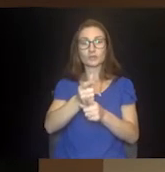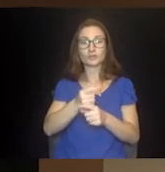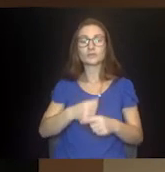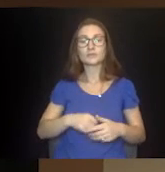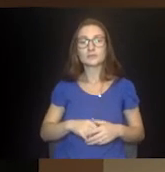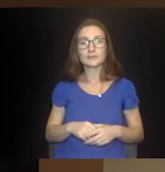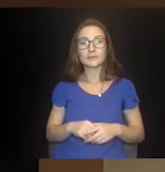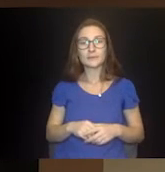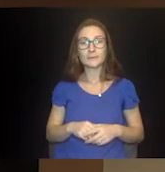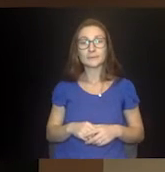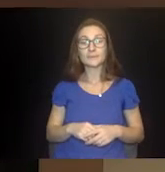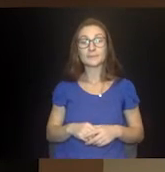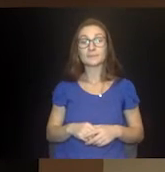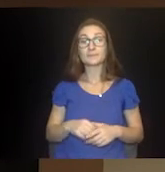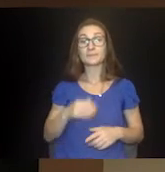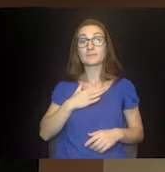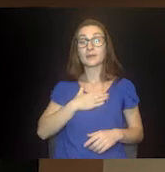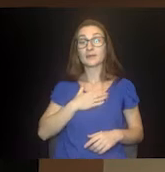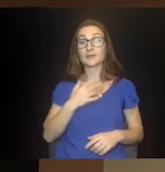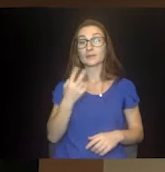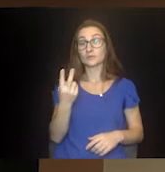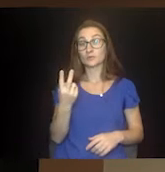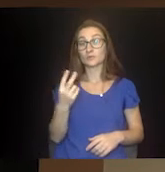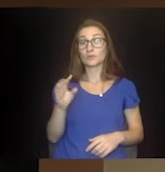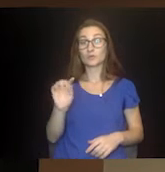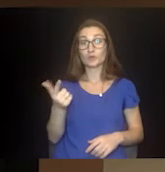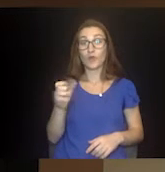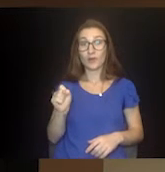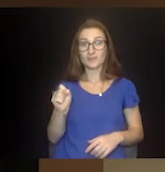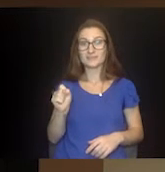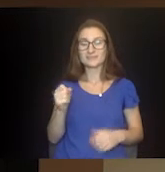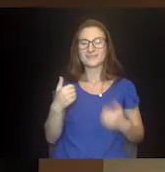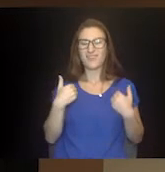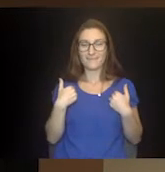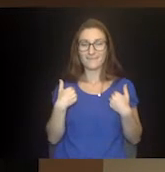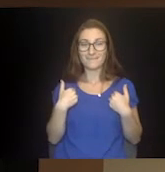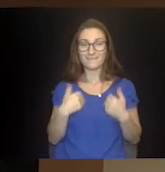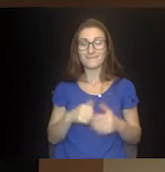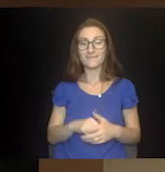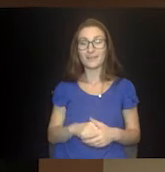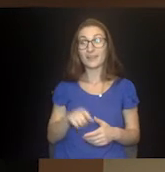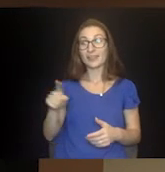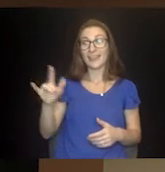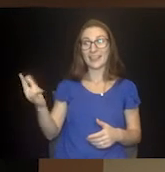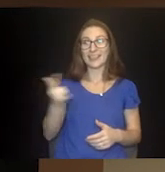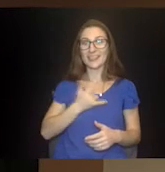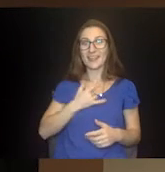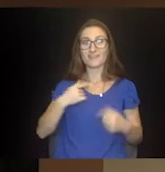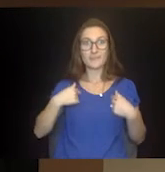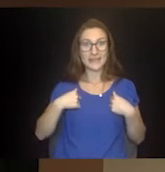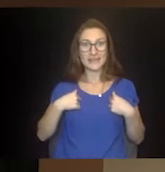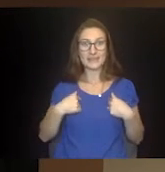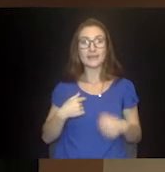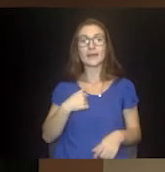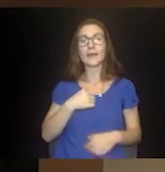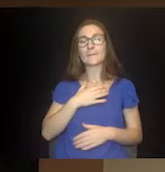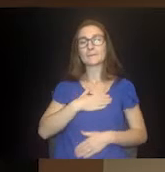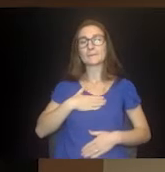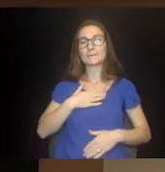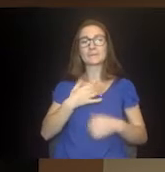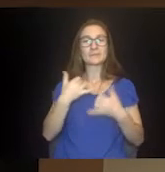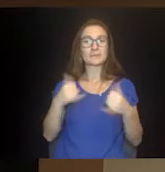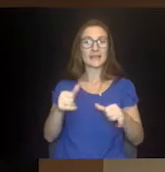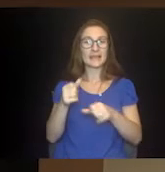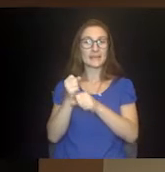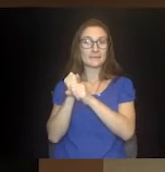brothers, JT and Frank. My two dogs are Red and Rocky. They love me.